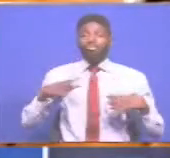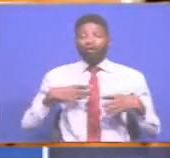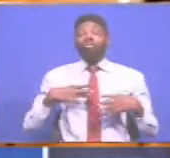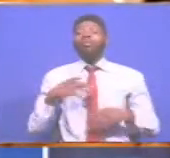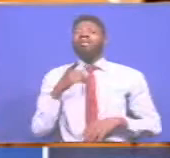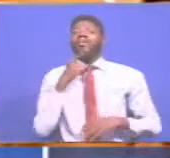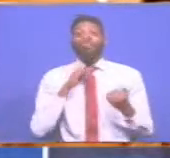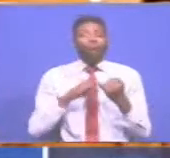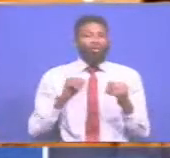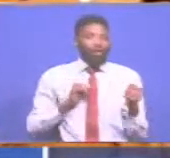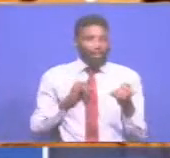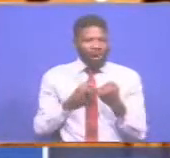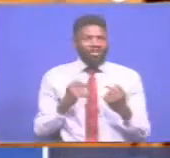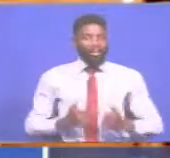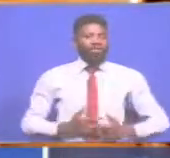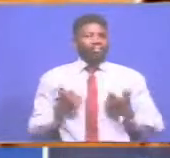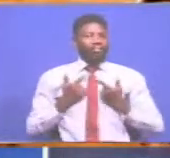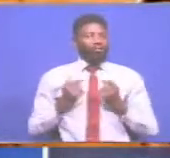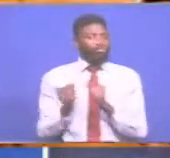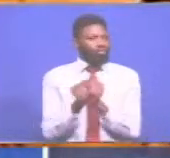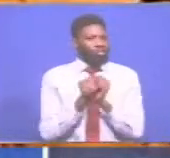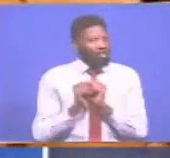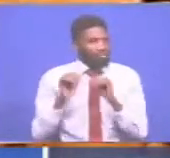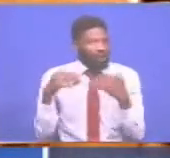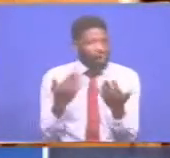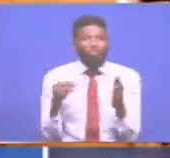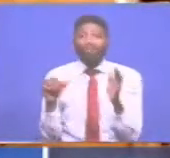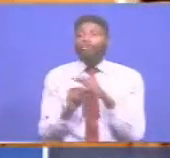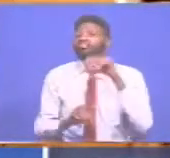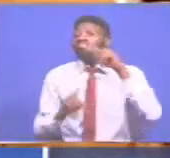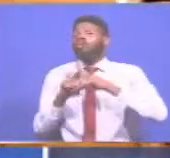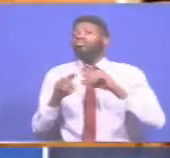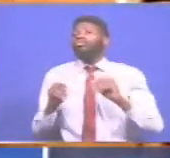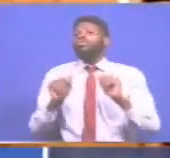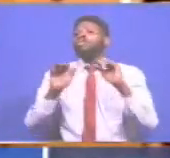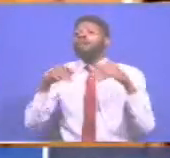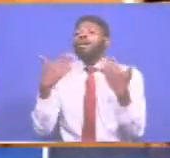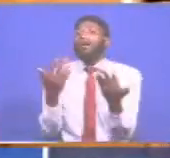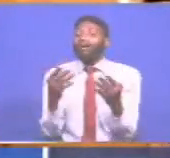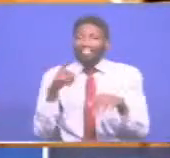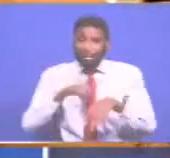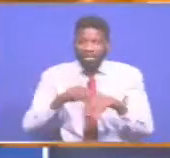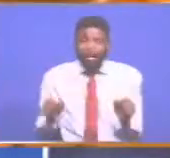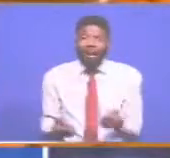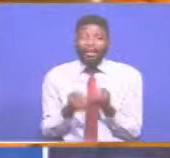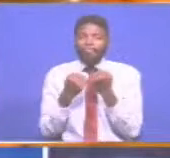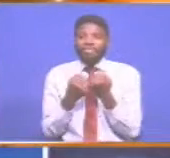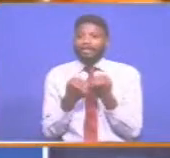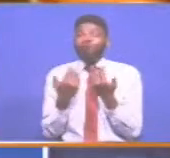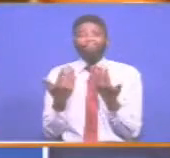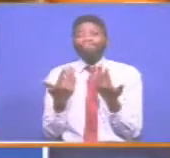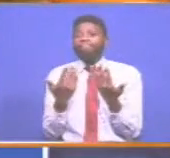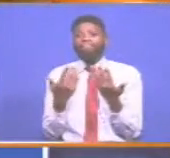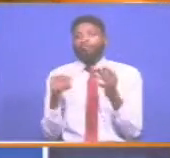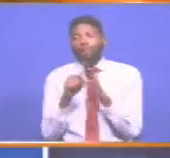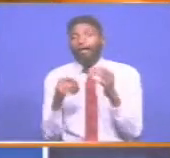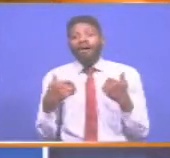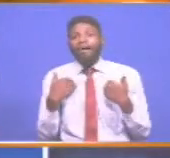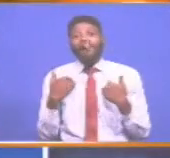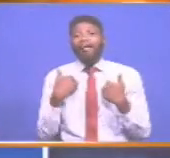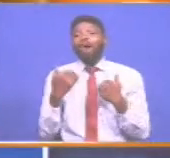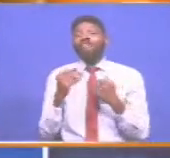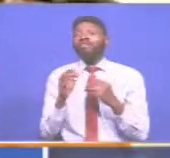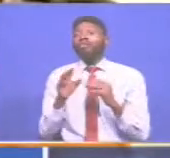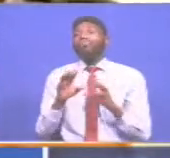resolve your disputes? Where do you go if you have a situation that is very pressing? Cases of couples turning against